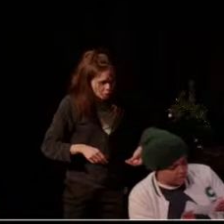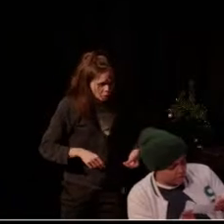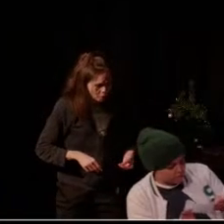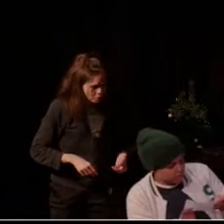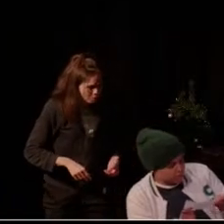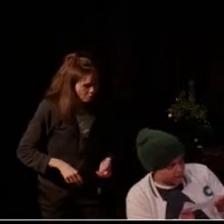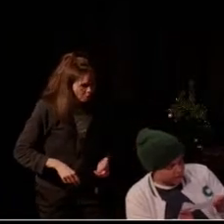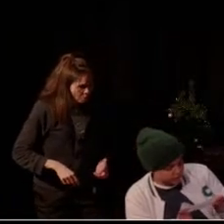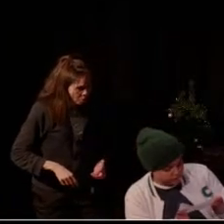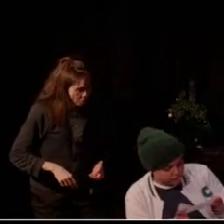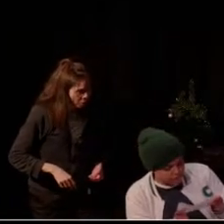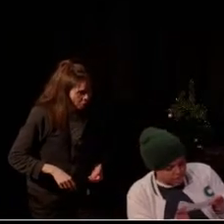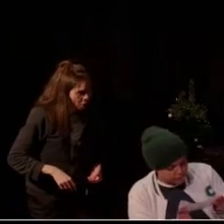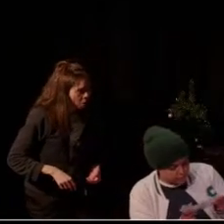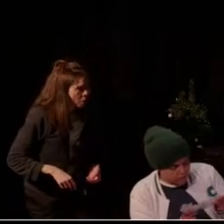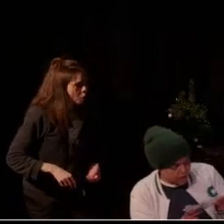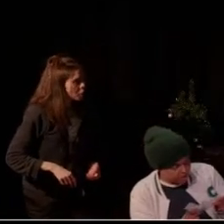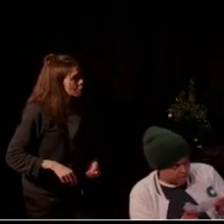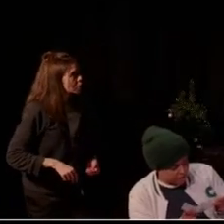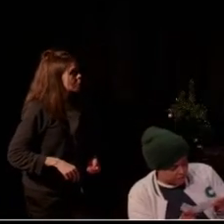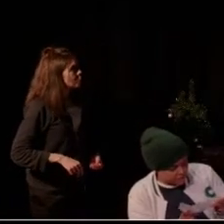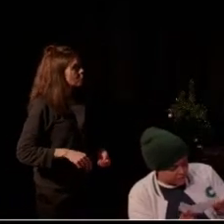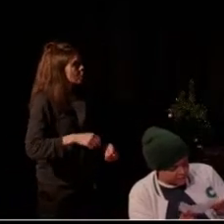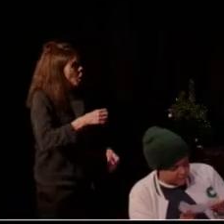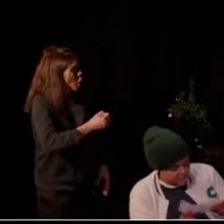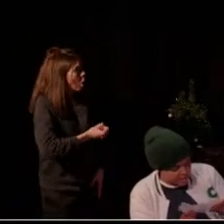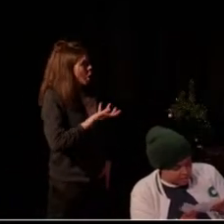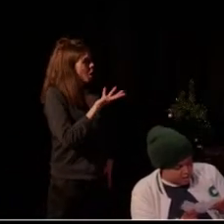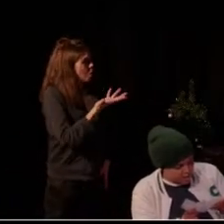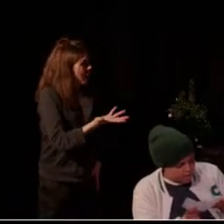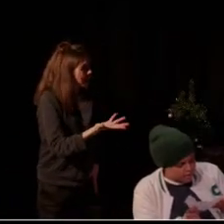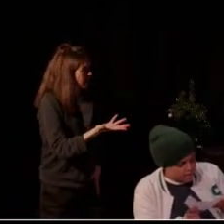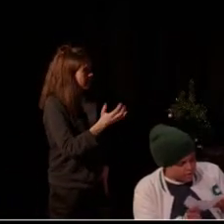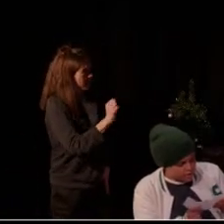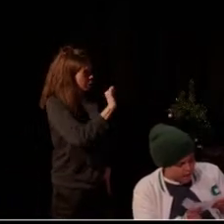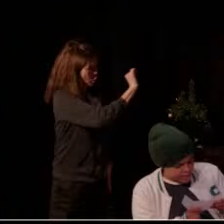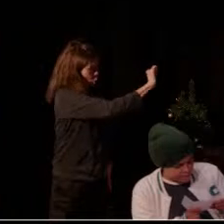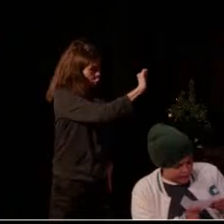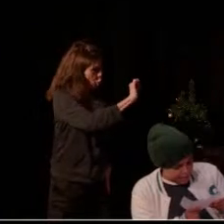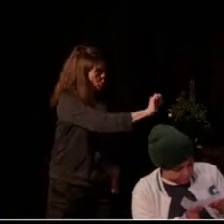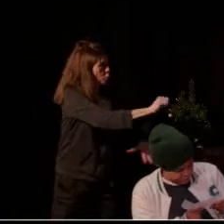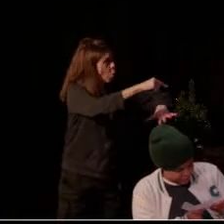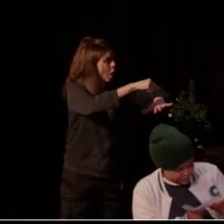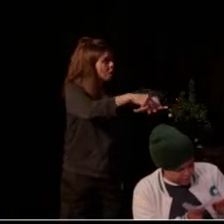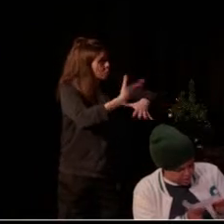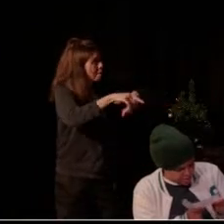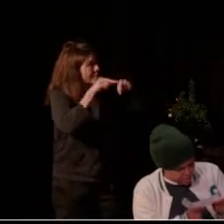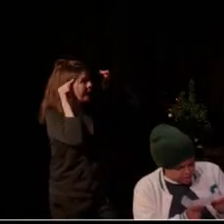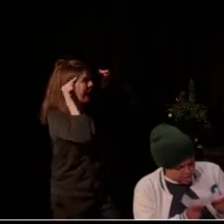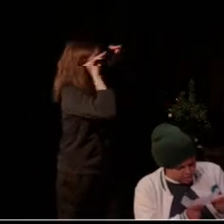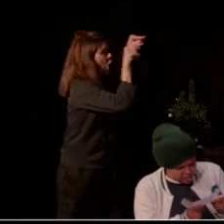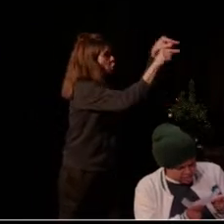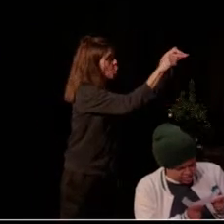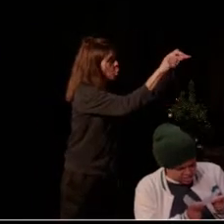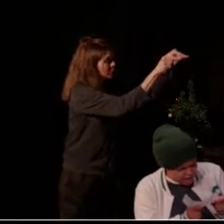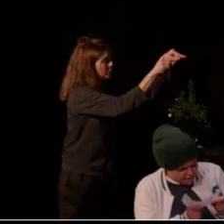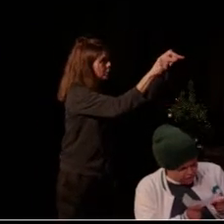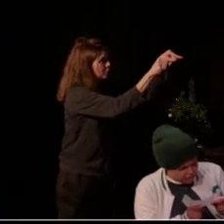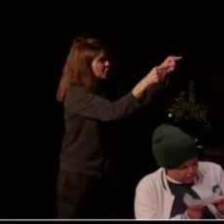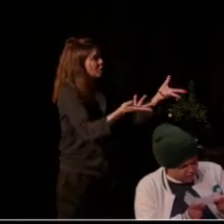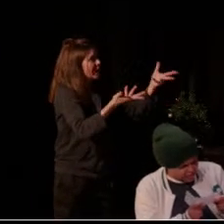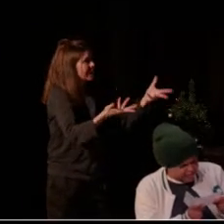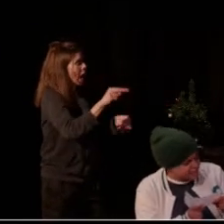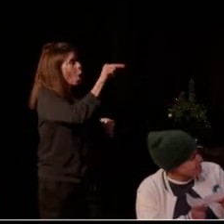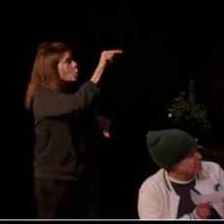Hermione, wife to the worthy Leontes, you are hereby accused and will stand trial